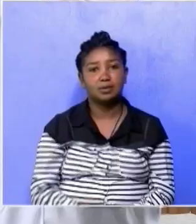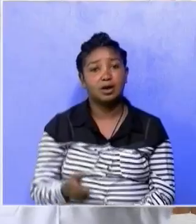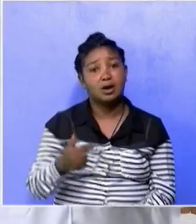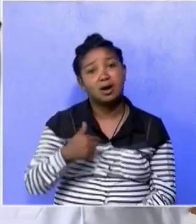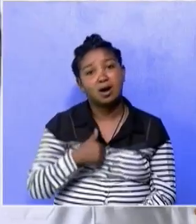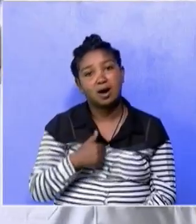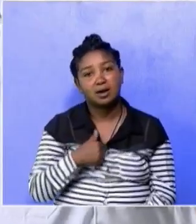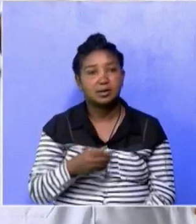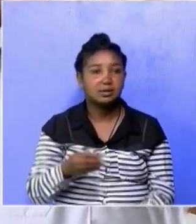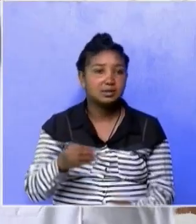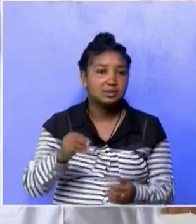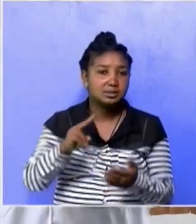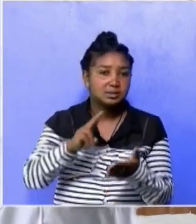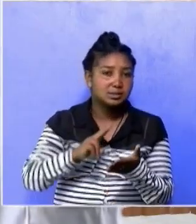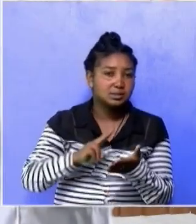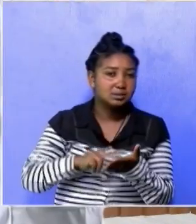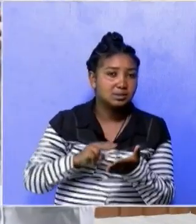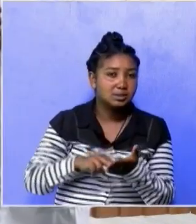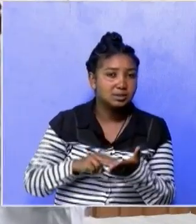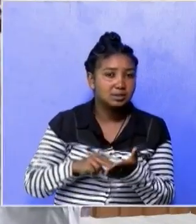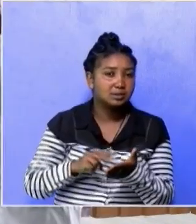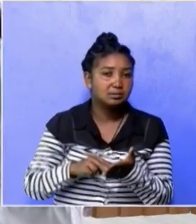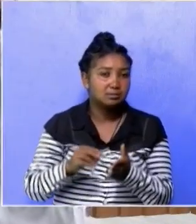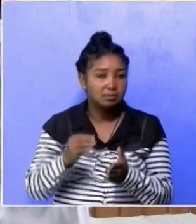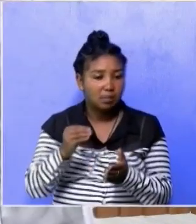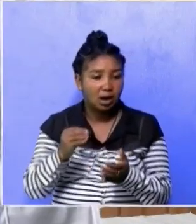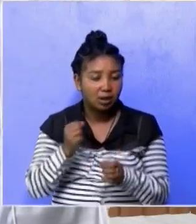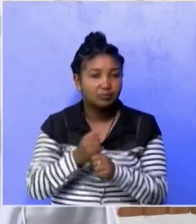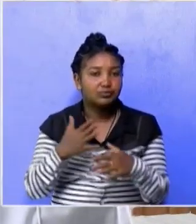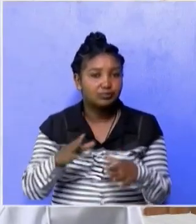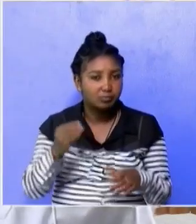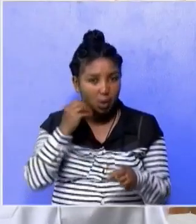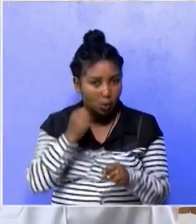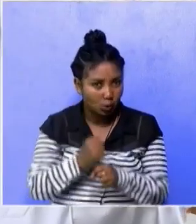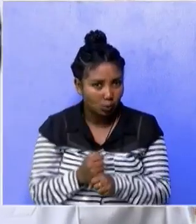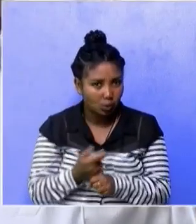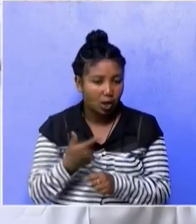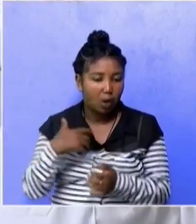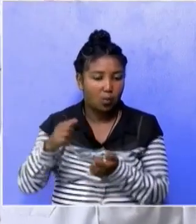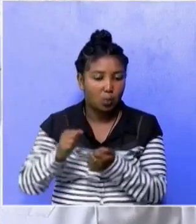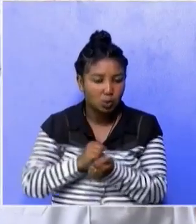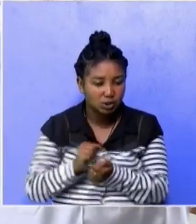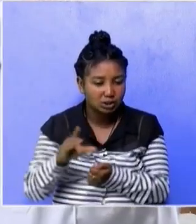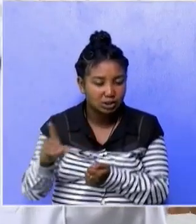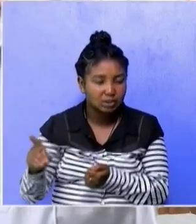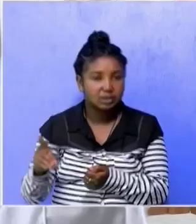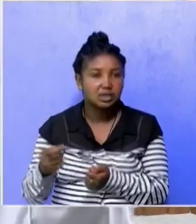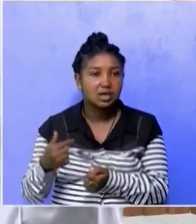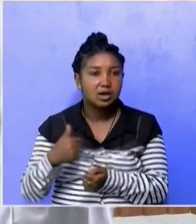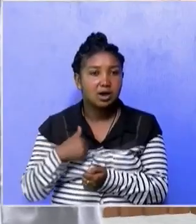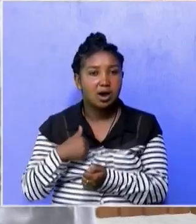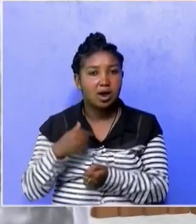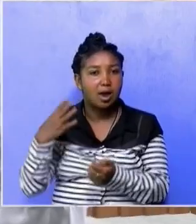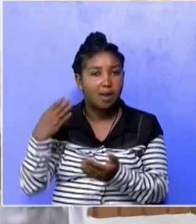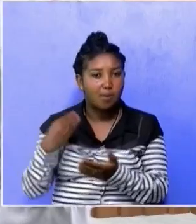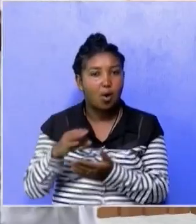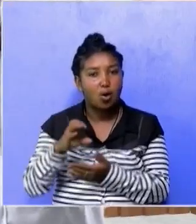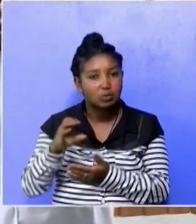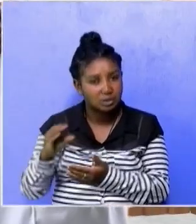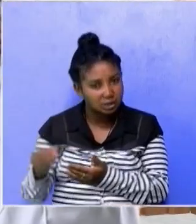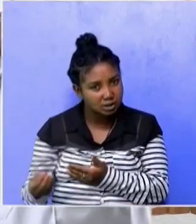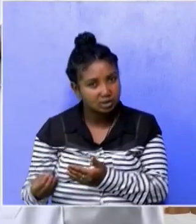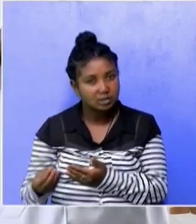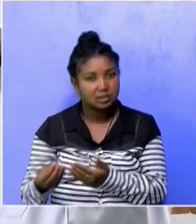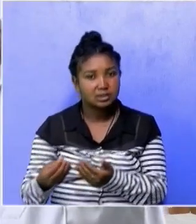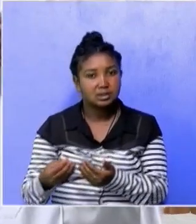I did my homework, I washed, it's okay. And also, yeah, I bought something from the